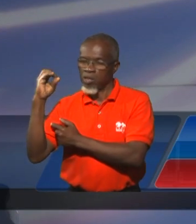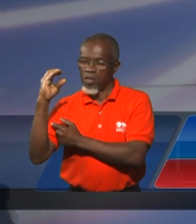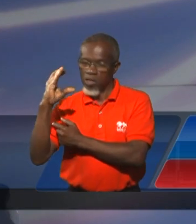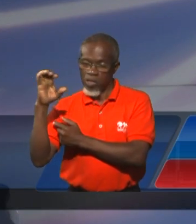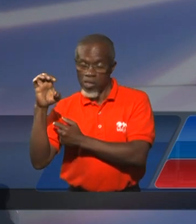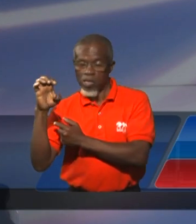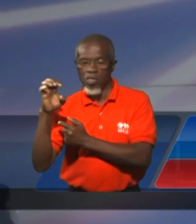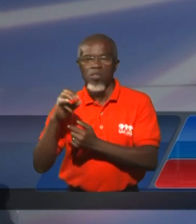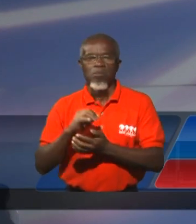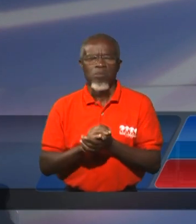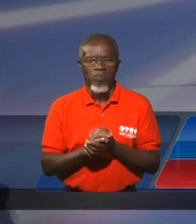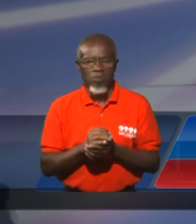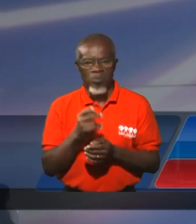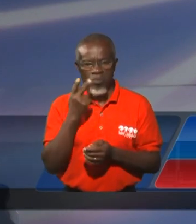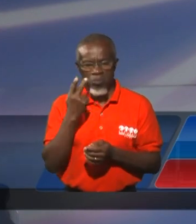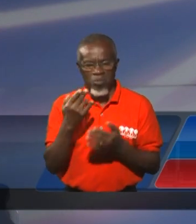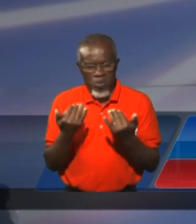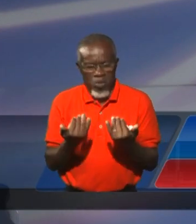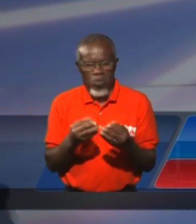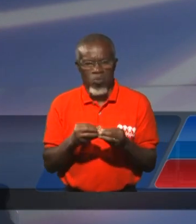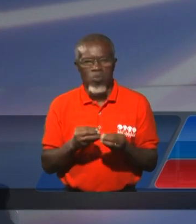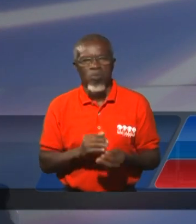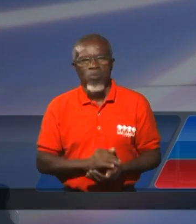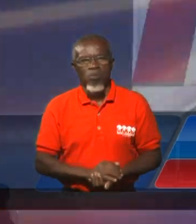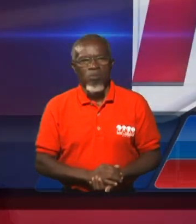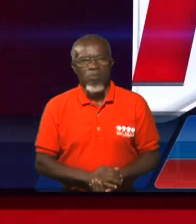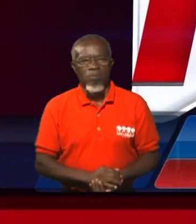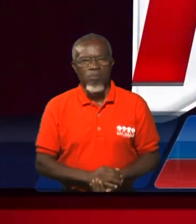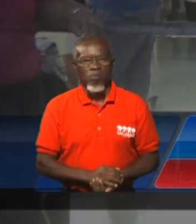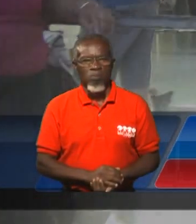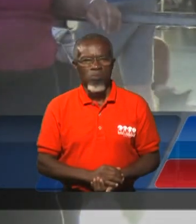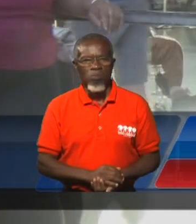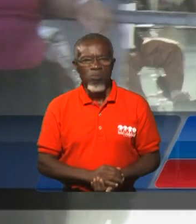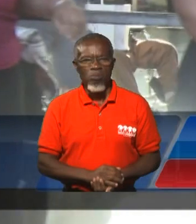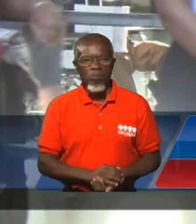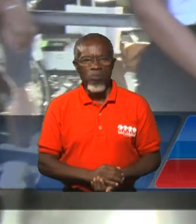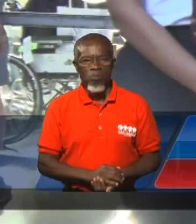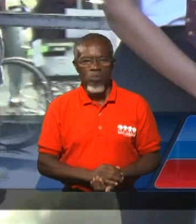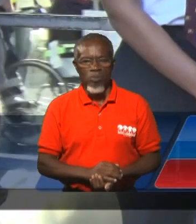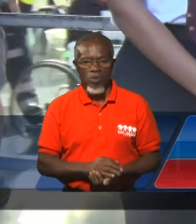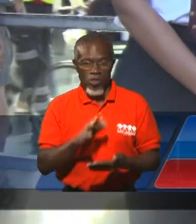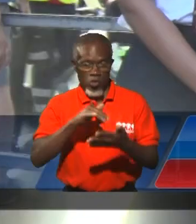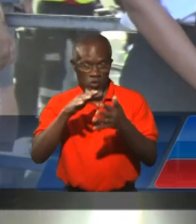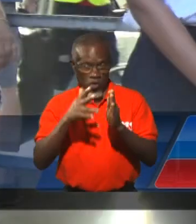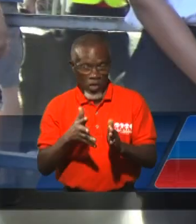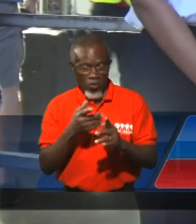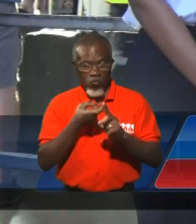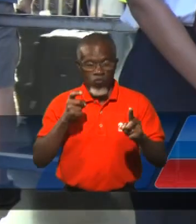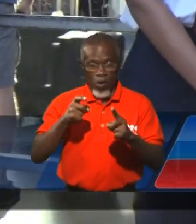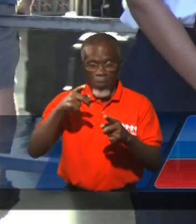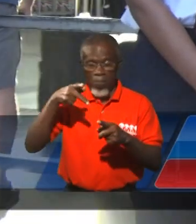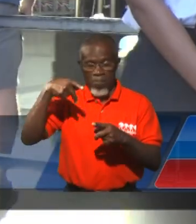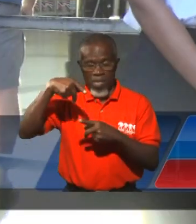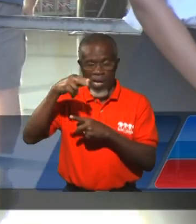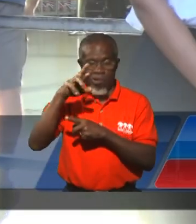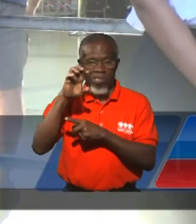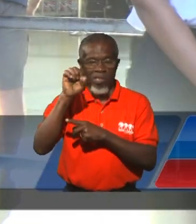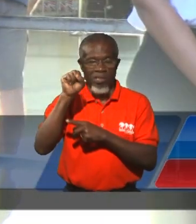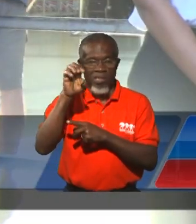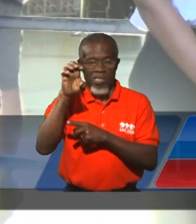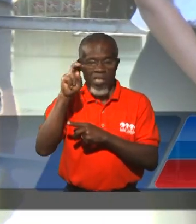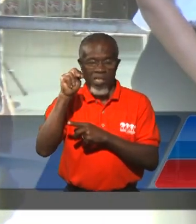Robotics Challenge. Jason John has more in this report. Students of the Presentation College Chaguanas Robotics